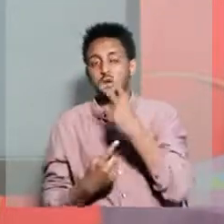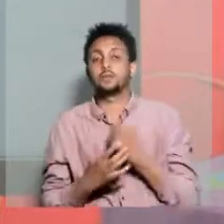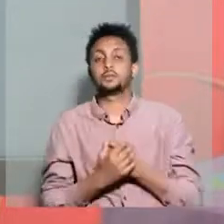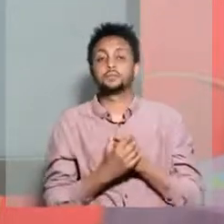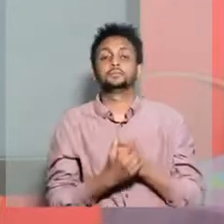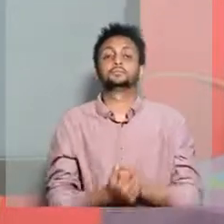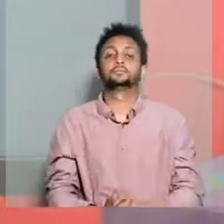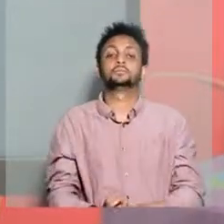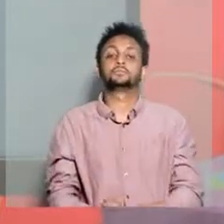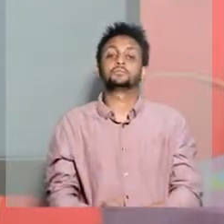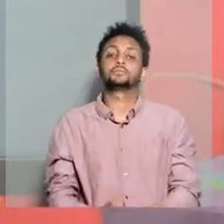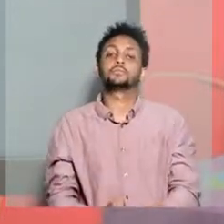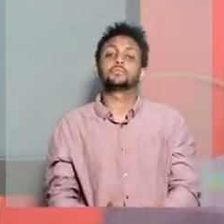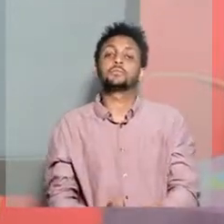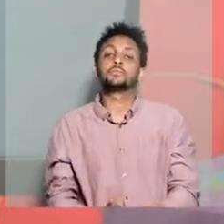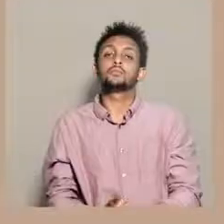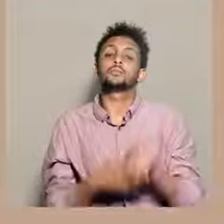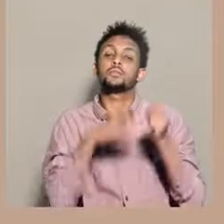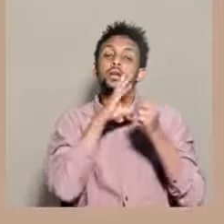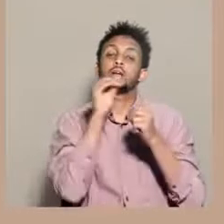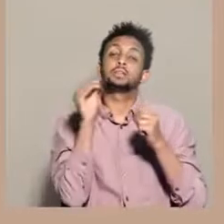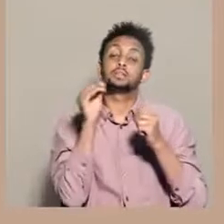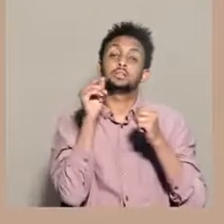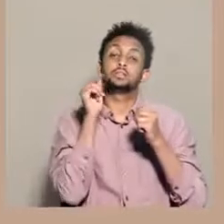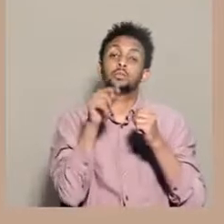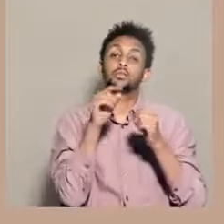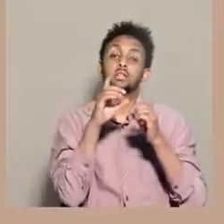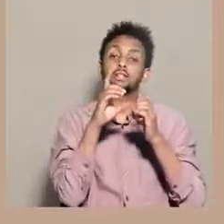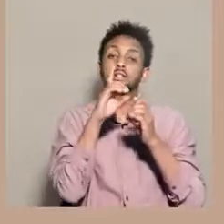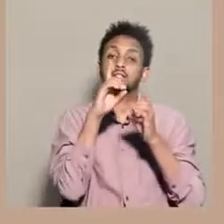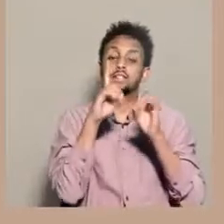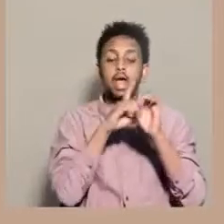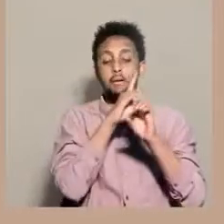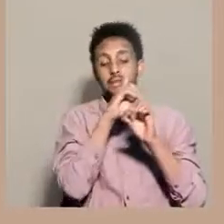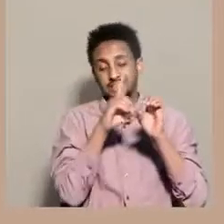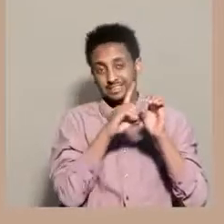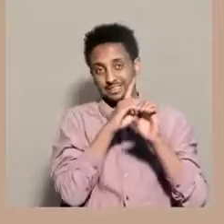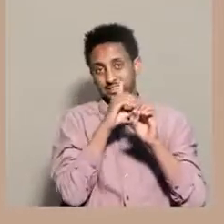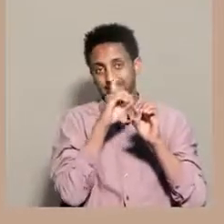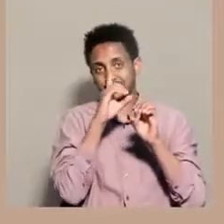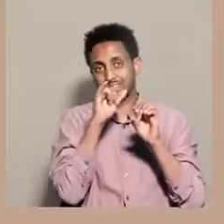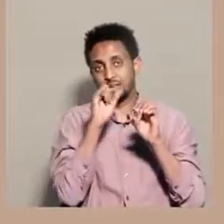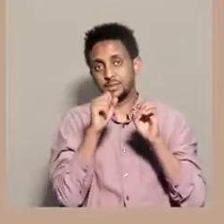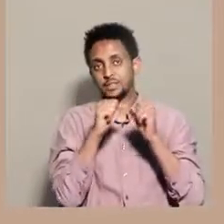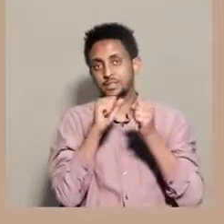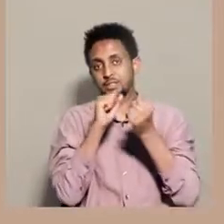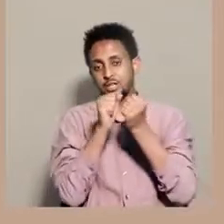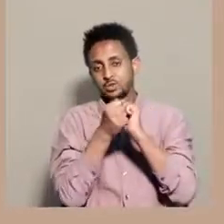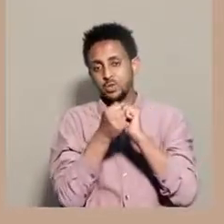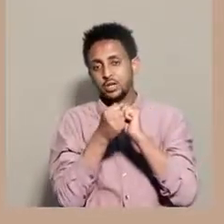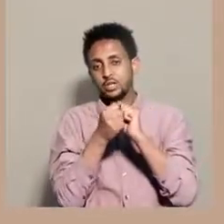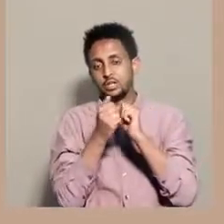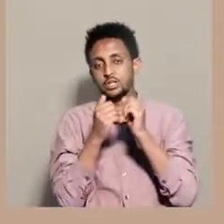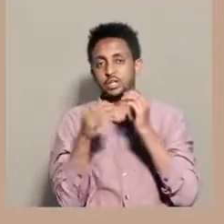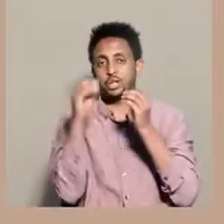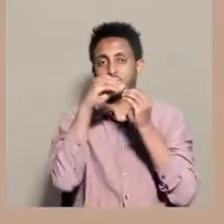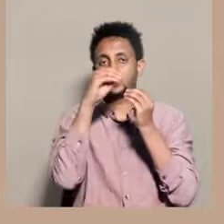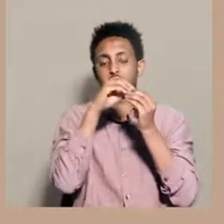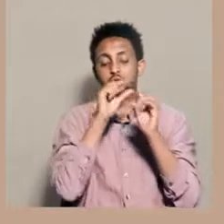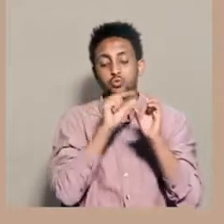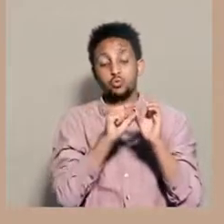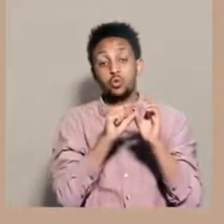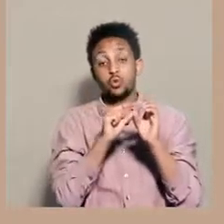You can have a horizontal pipe here. The diameter of the pipe is gradually reduced into